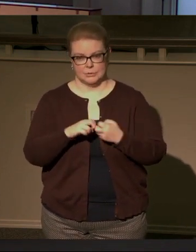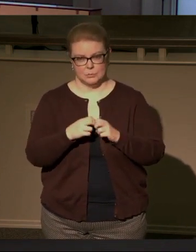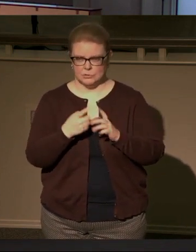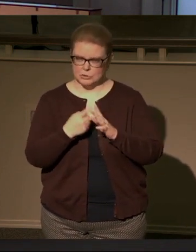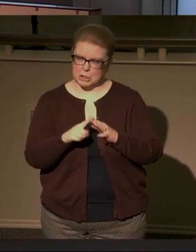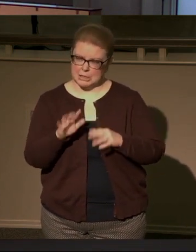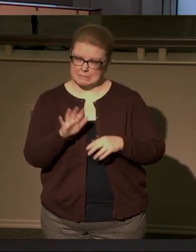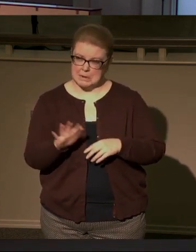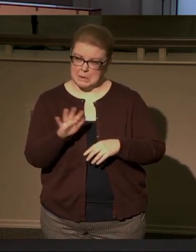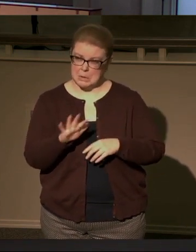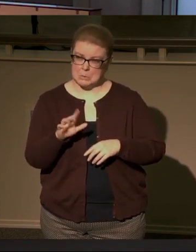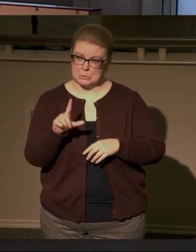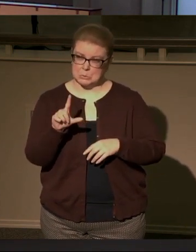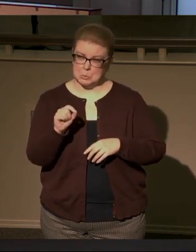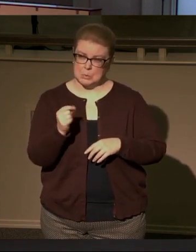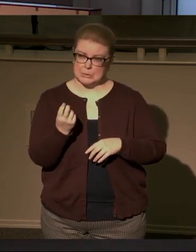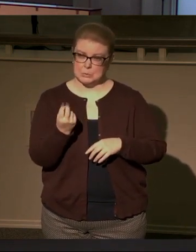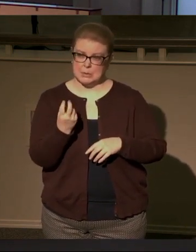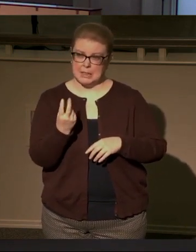2012.